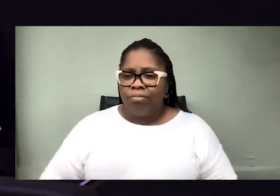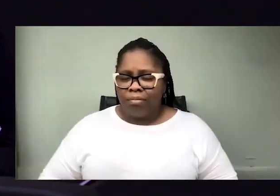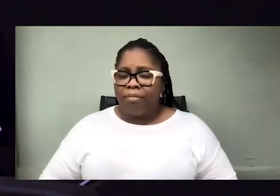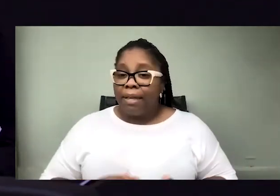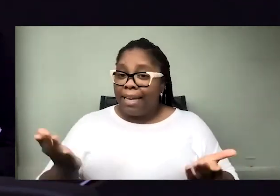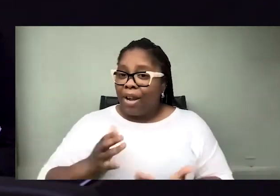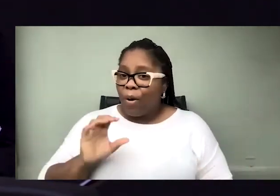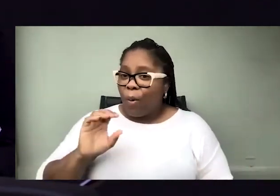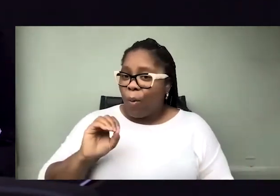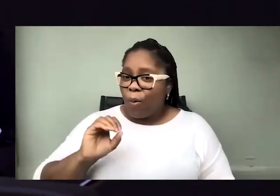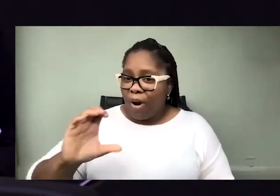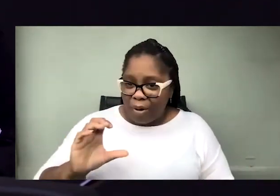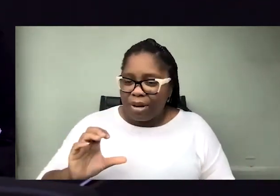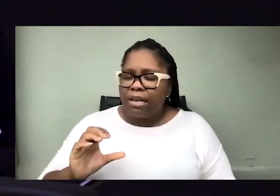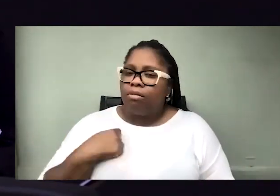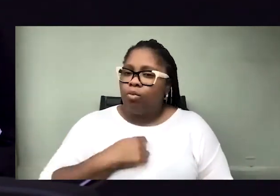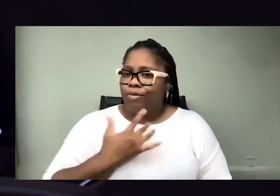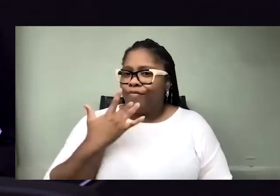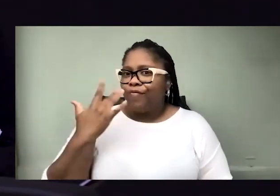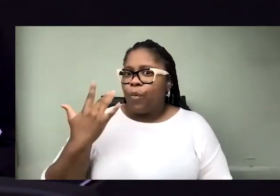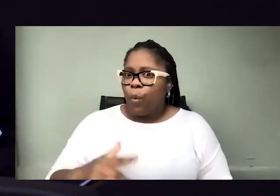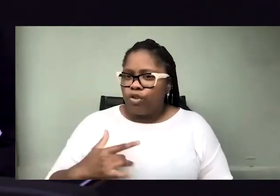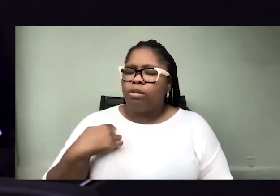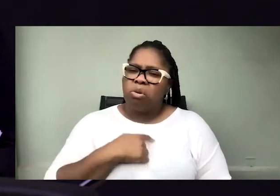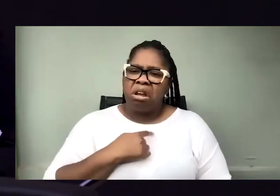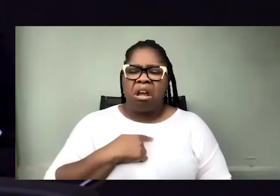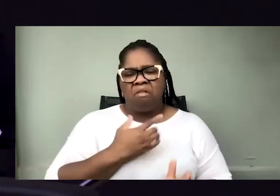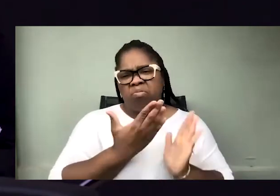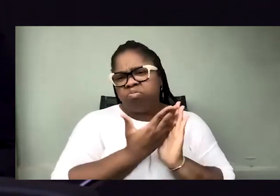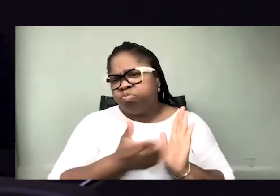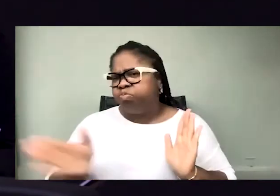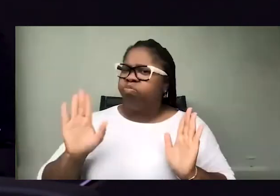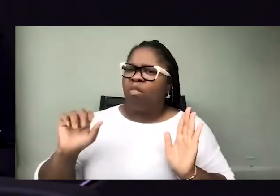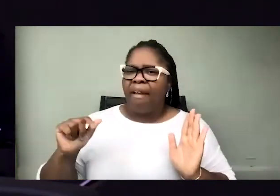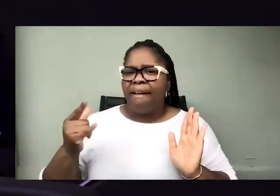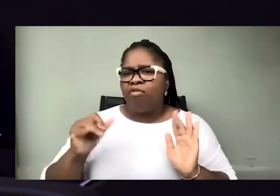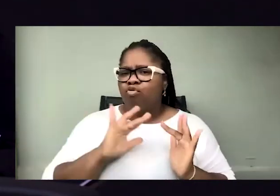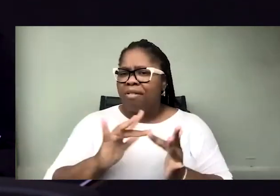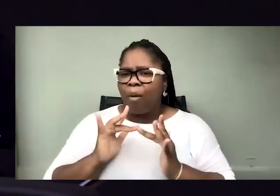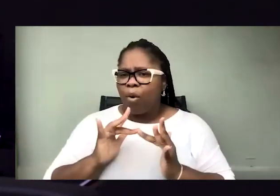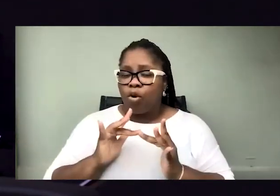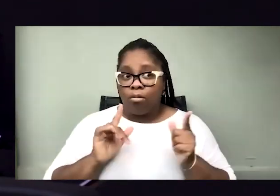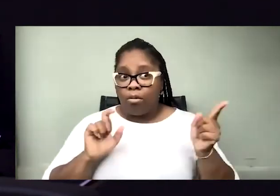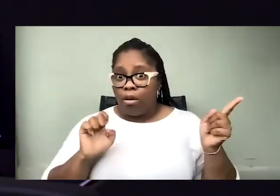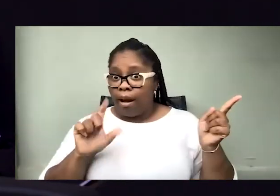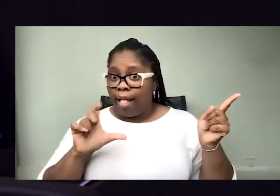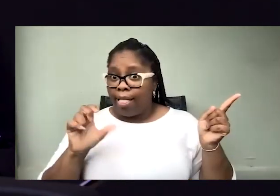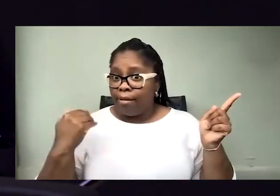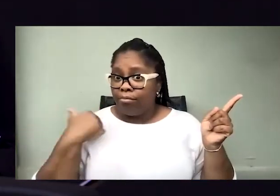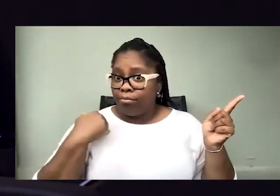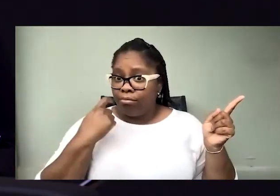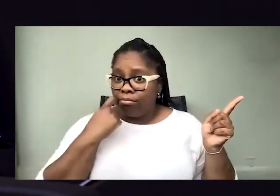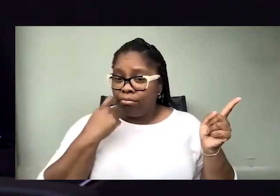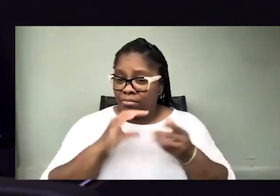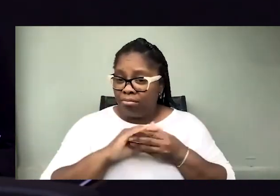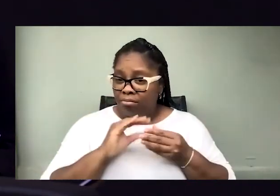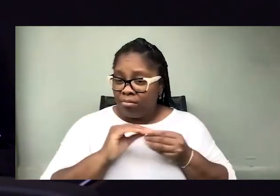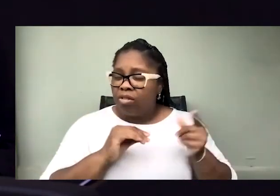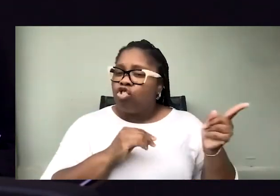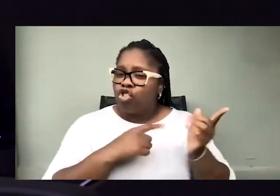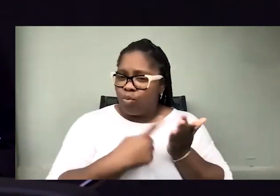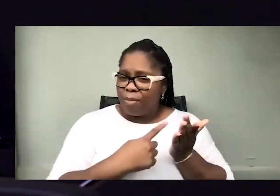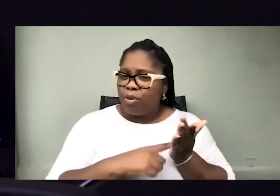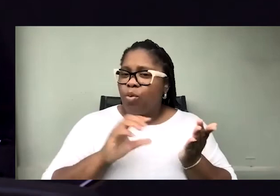are very fortunate. We have an extensive aging network. You heard from Ellen, who represents our Orange County Strategic Plan